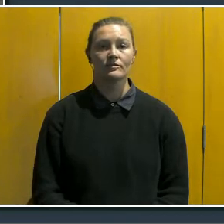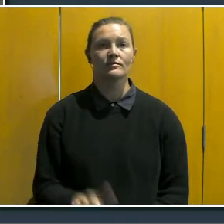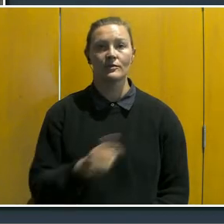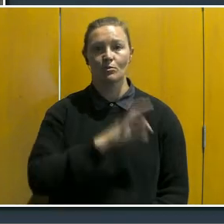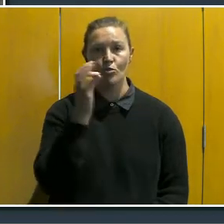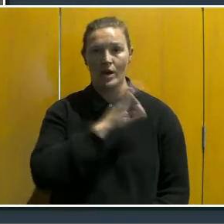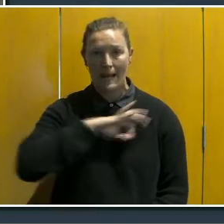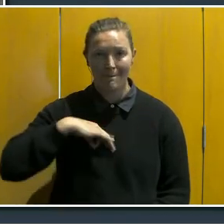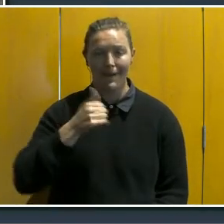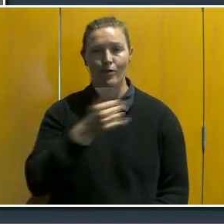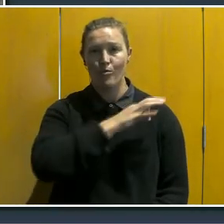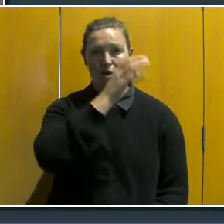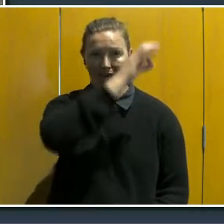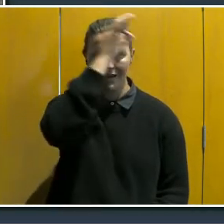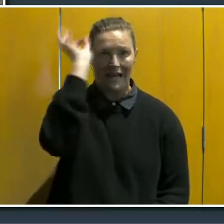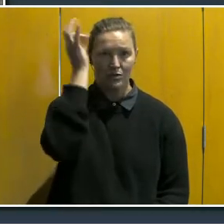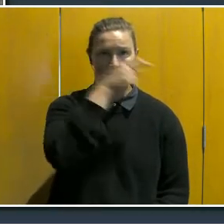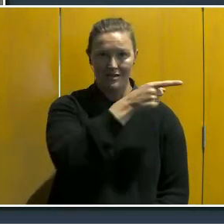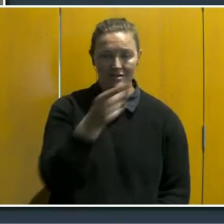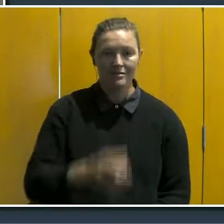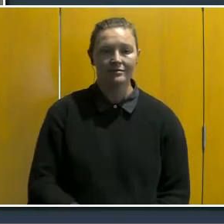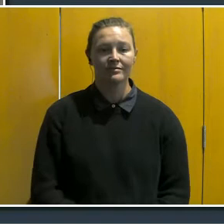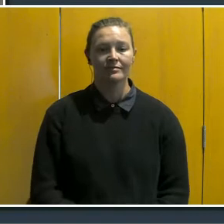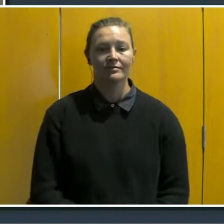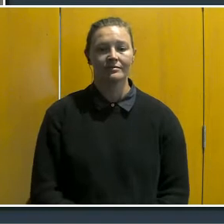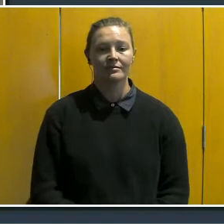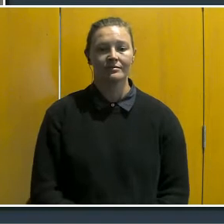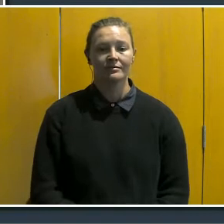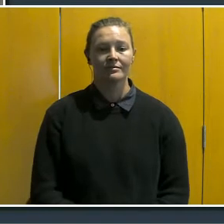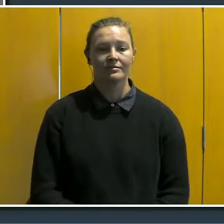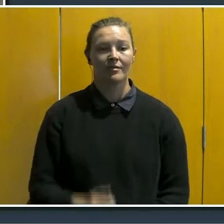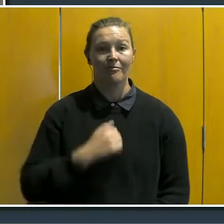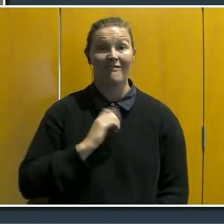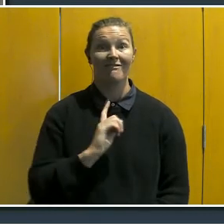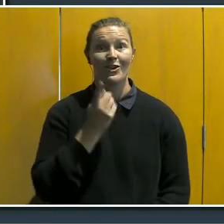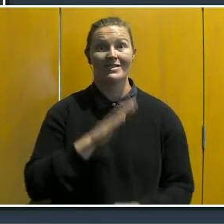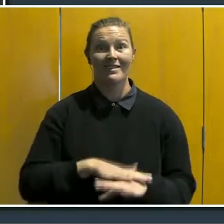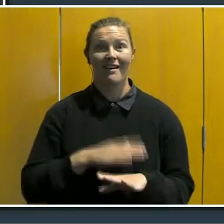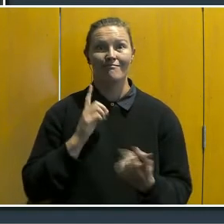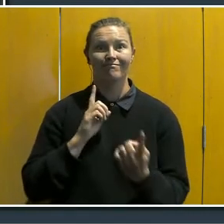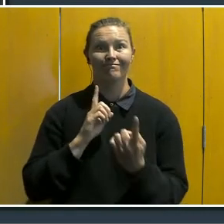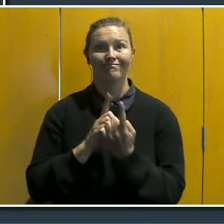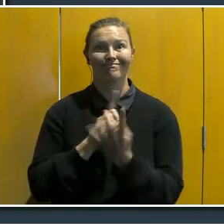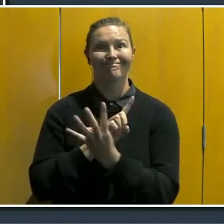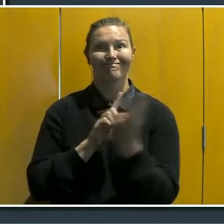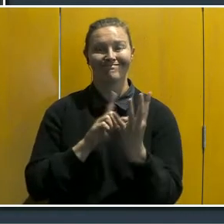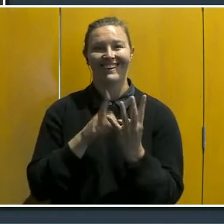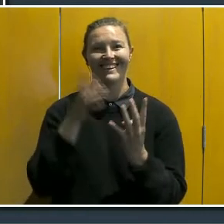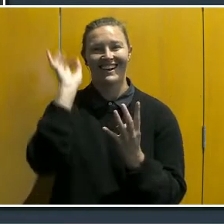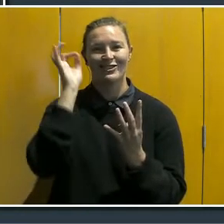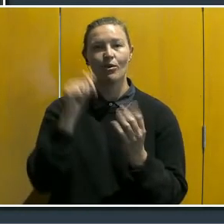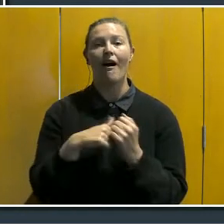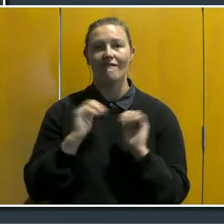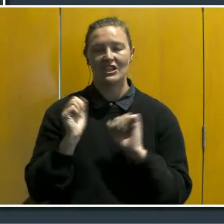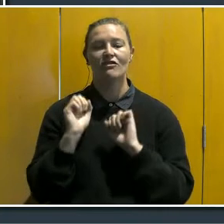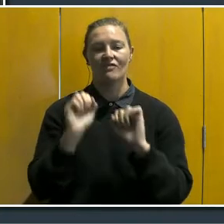Good morning, Mayor. Good morning, councillors. This is my first meeting in front of this council. I have been